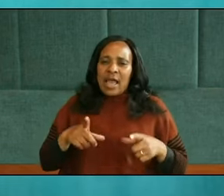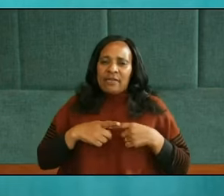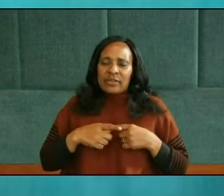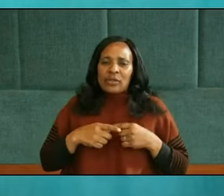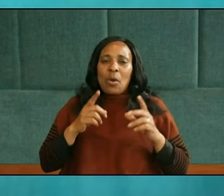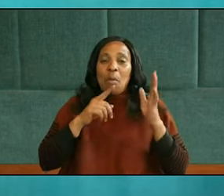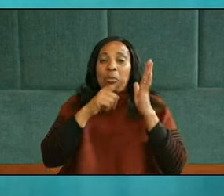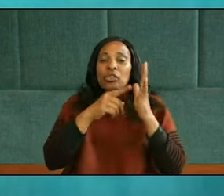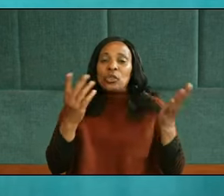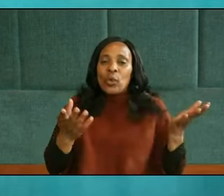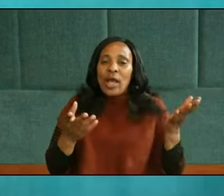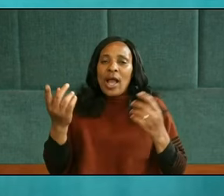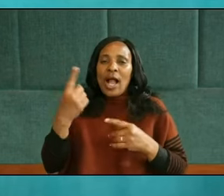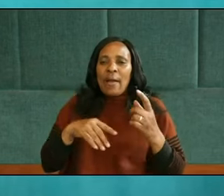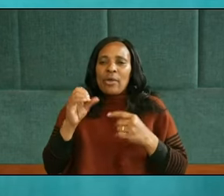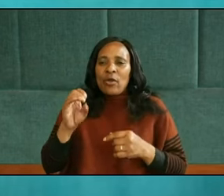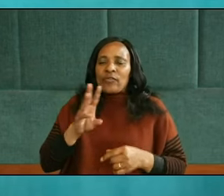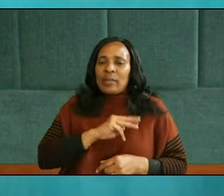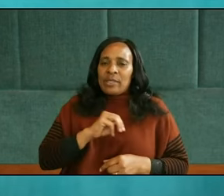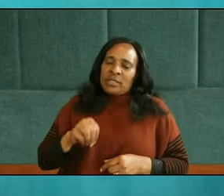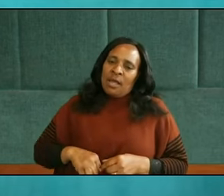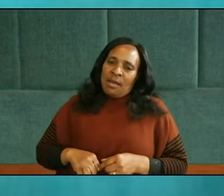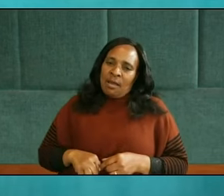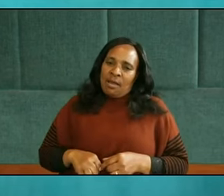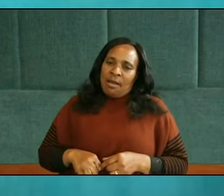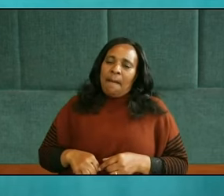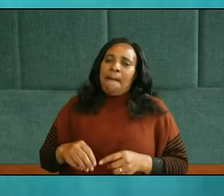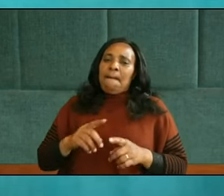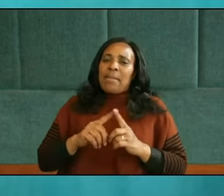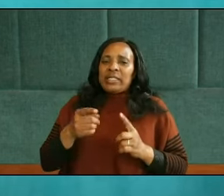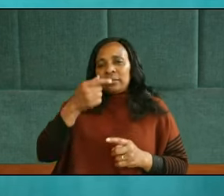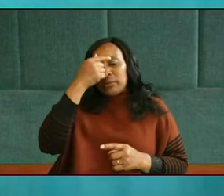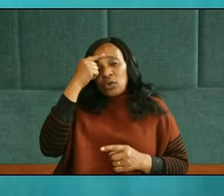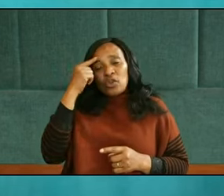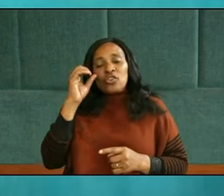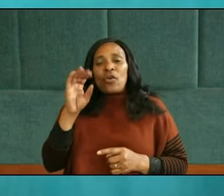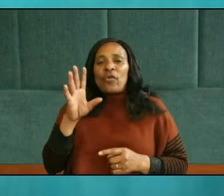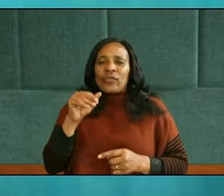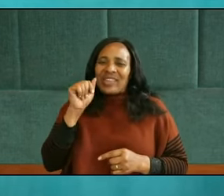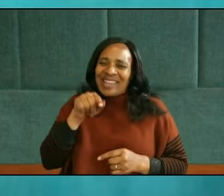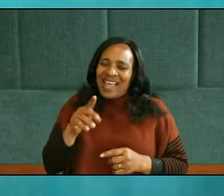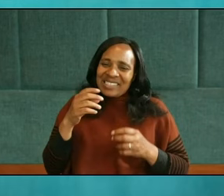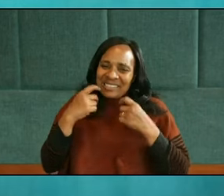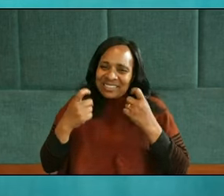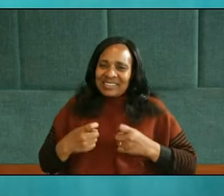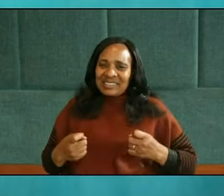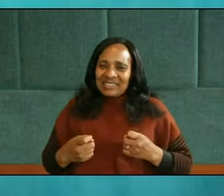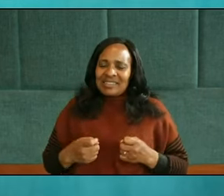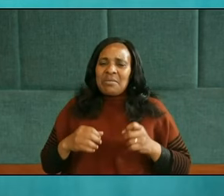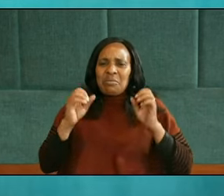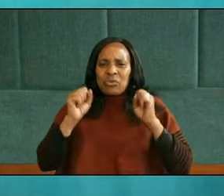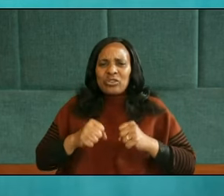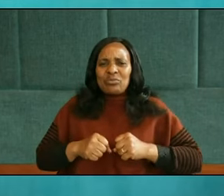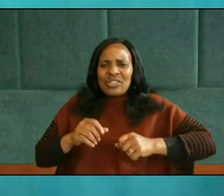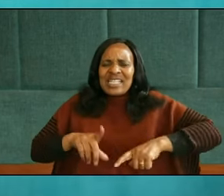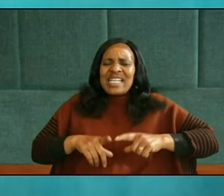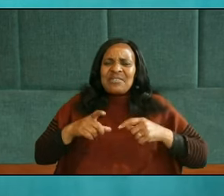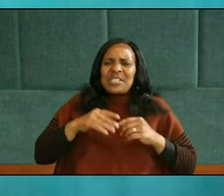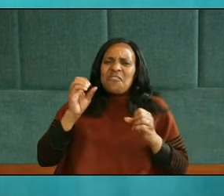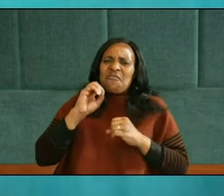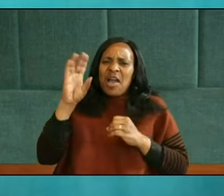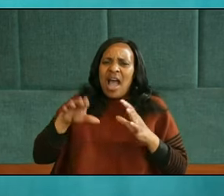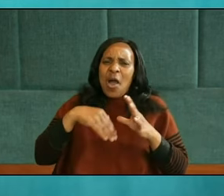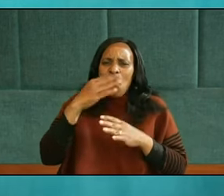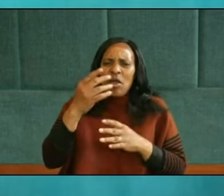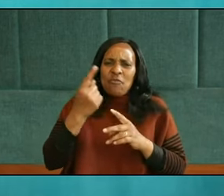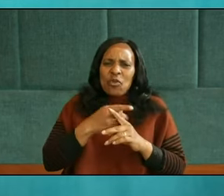were pointed to the coming of the Messiah. But because of their apostasy, they drifted far away from Christ,